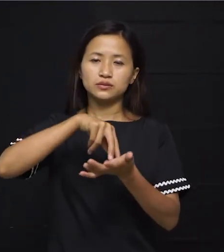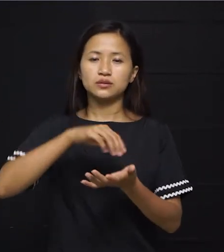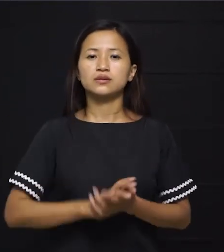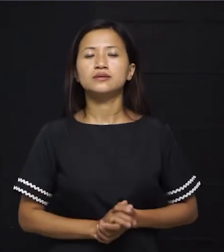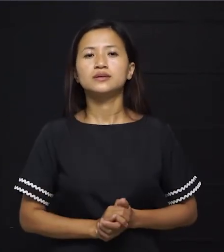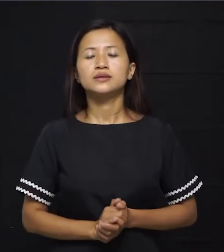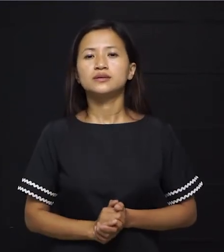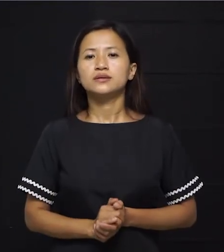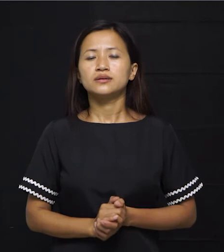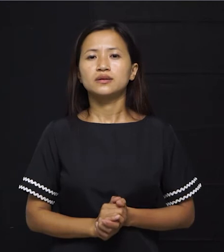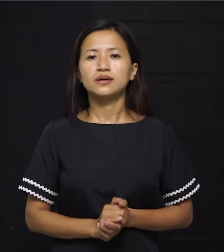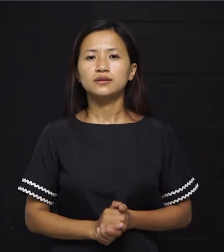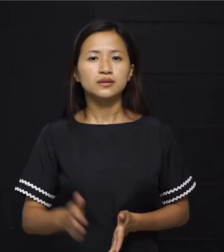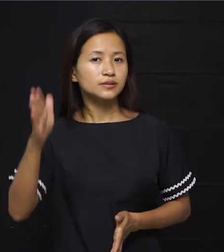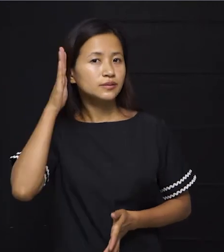then